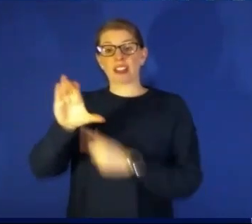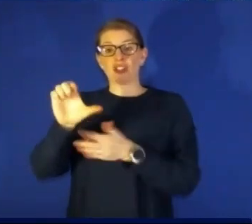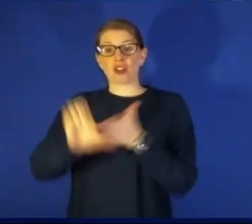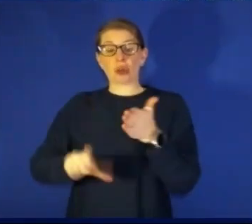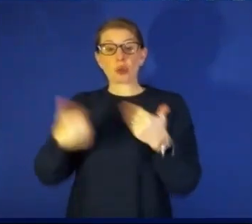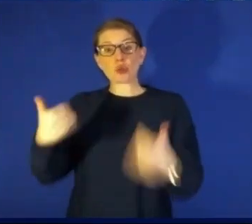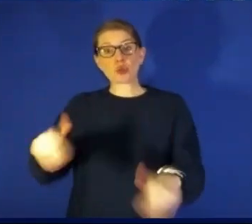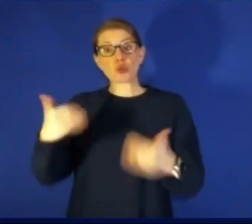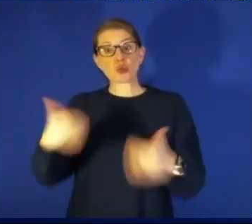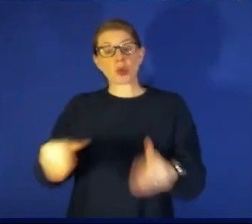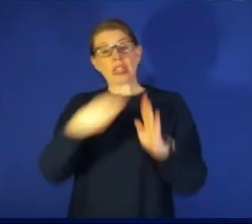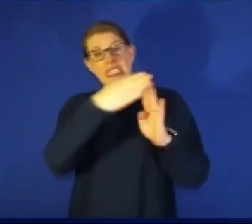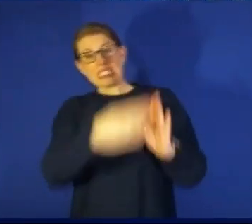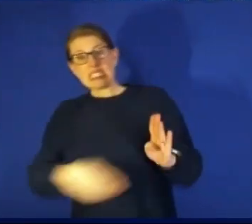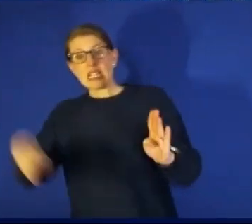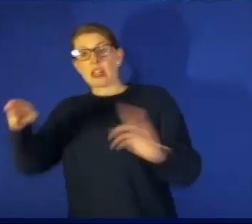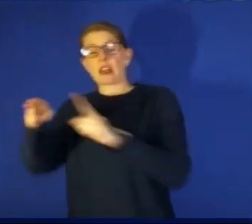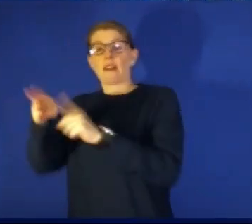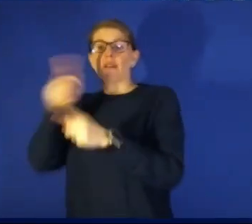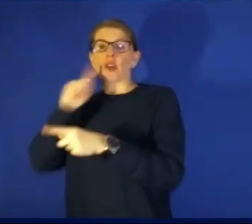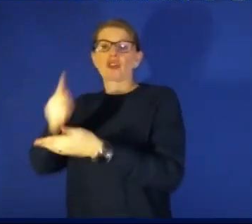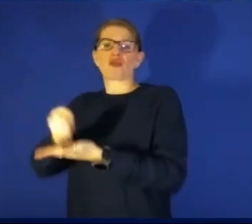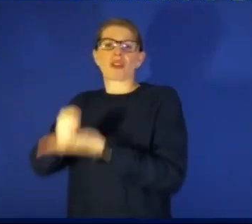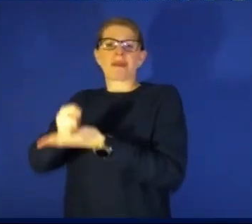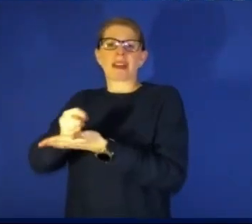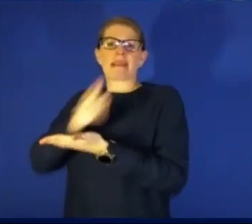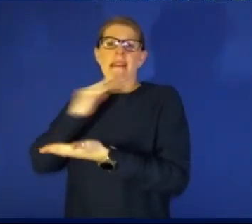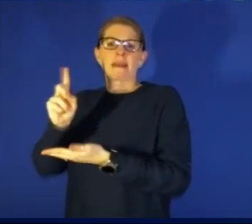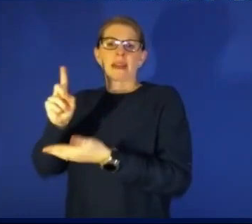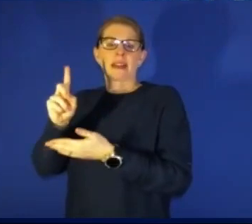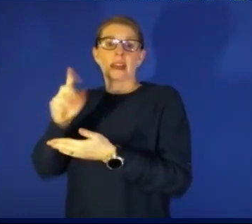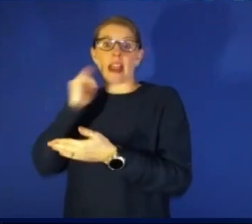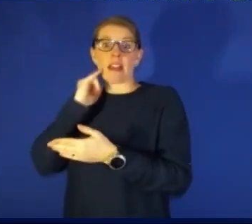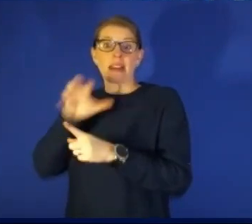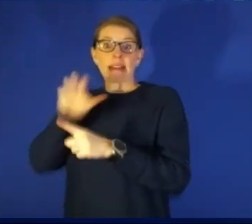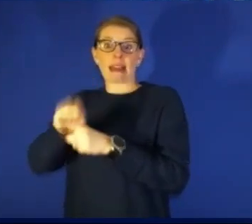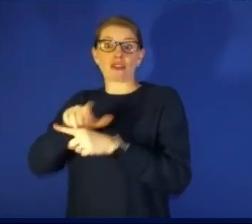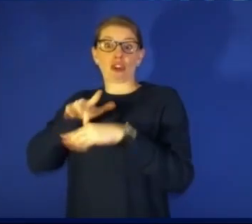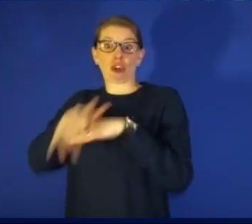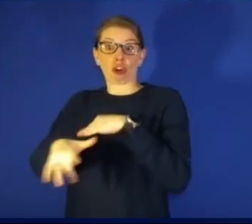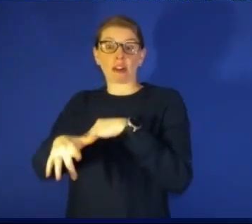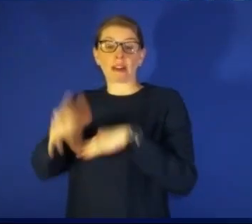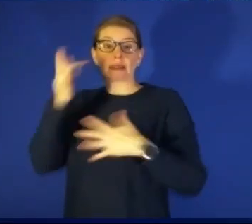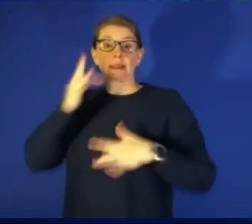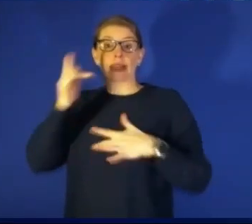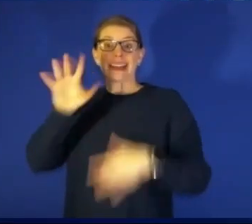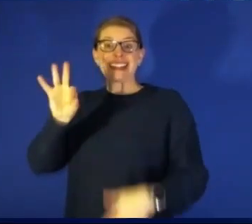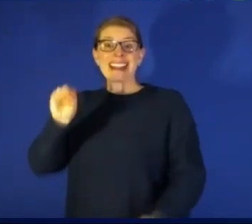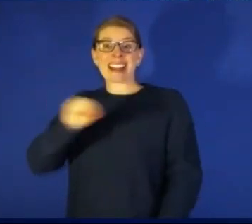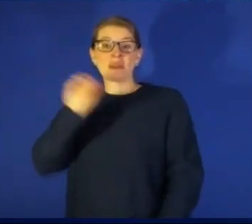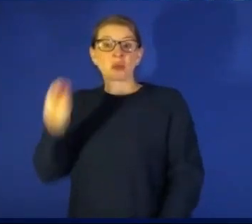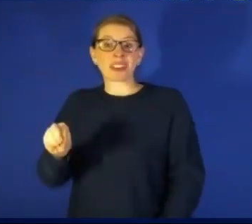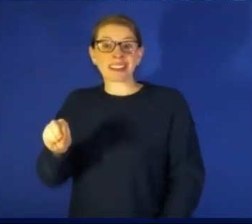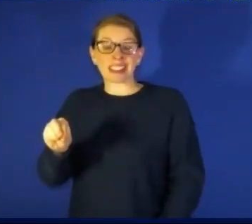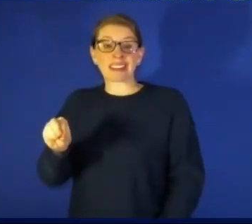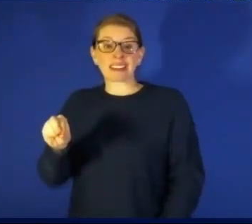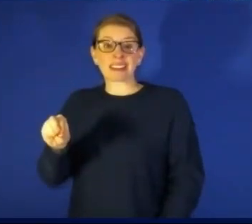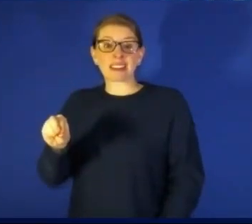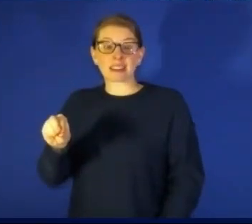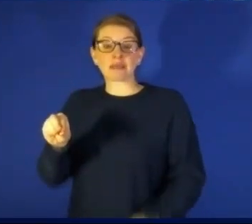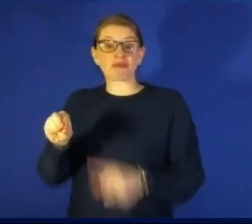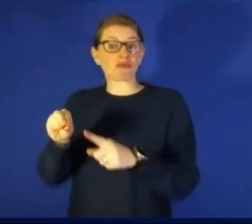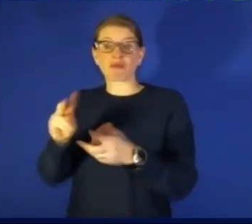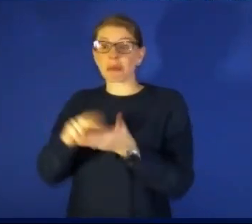of diabetes, some studies where they get people early in the disease have shown a 90% remission. They're no